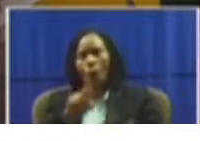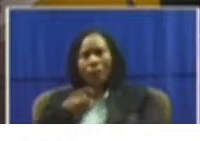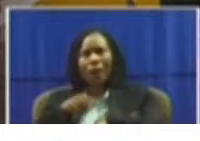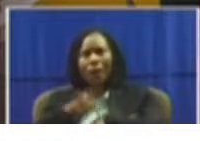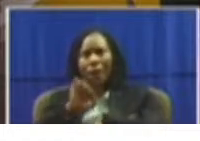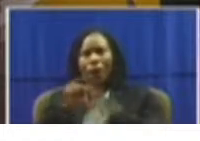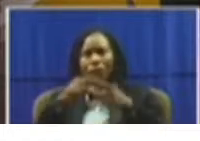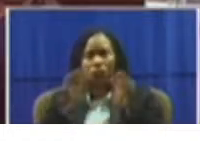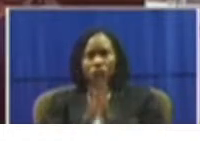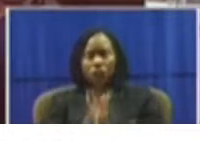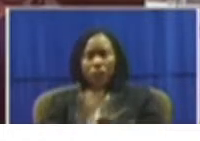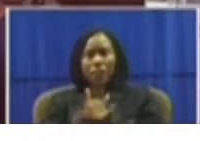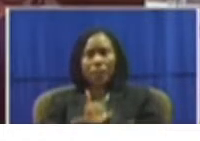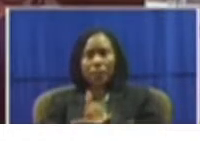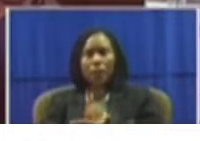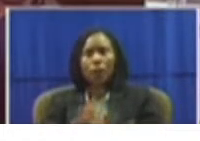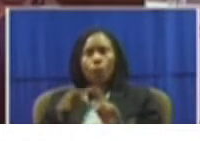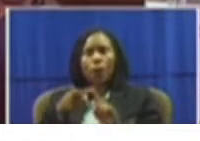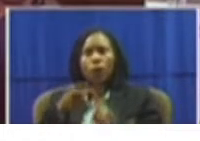order.